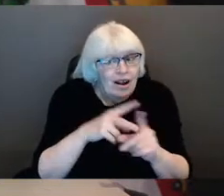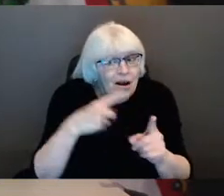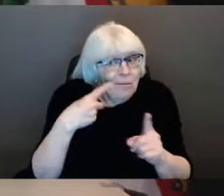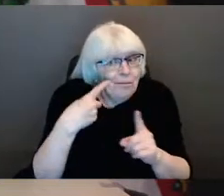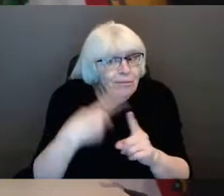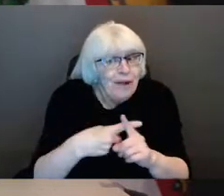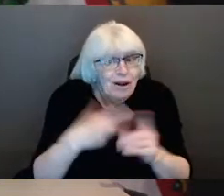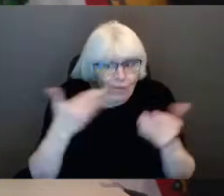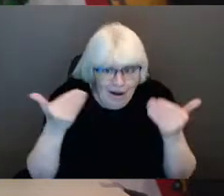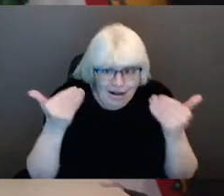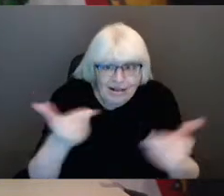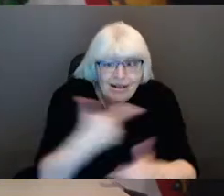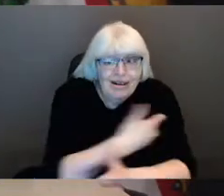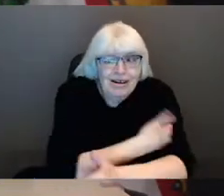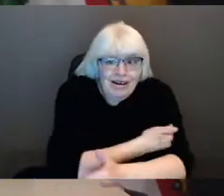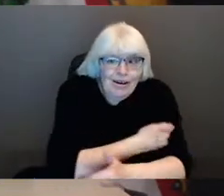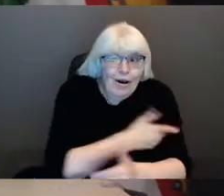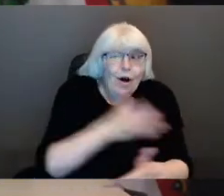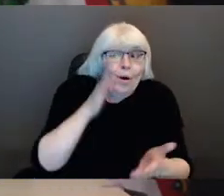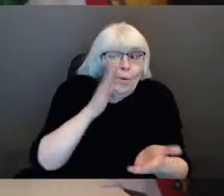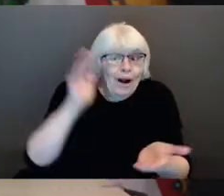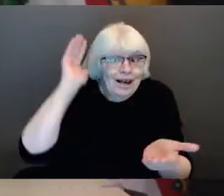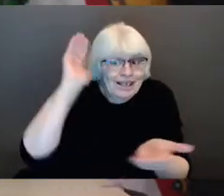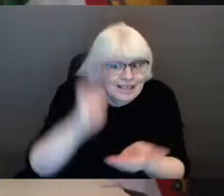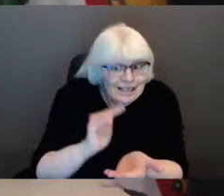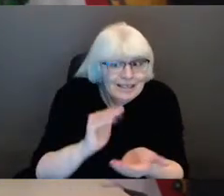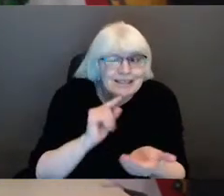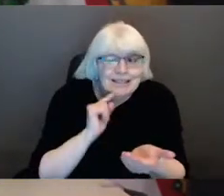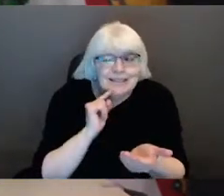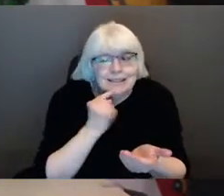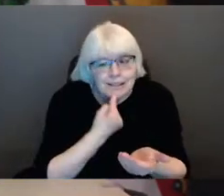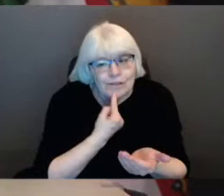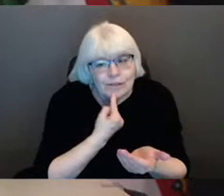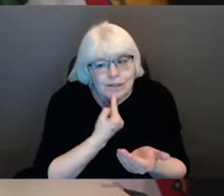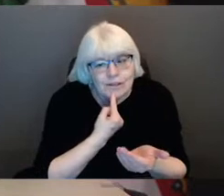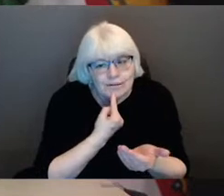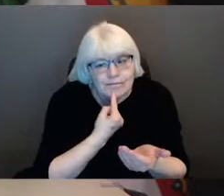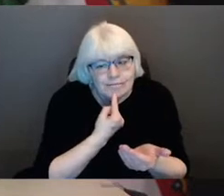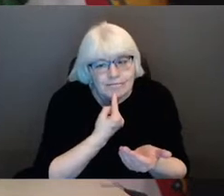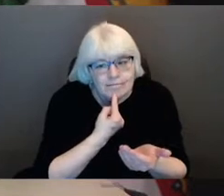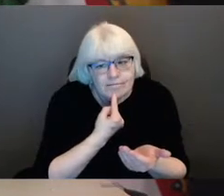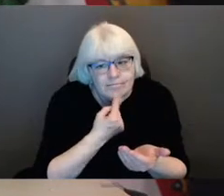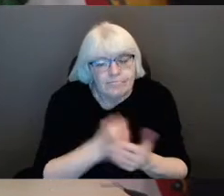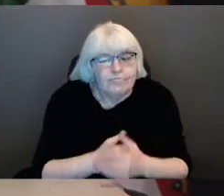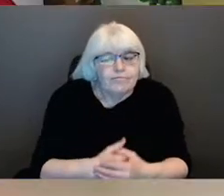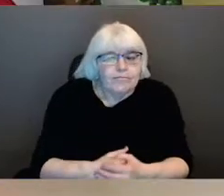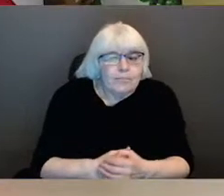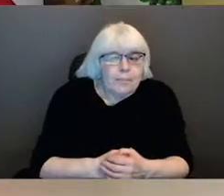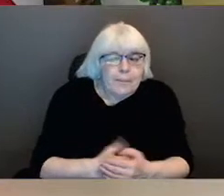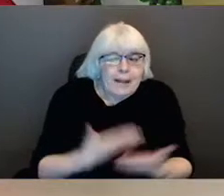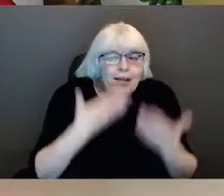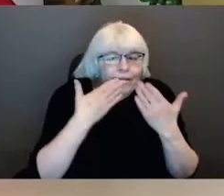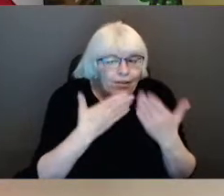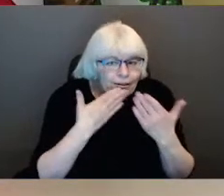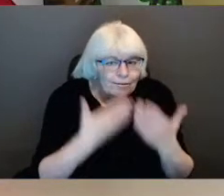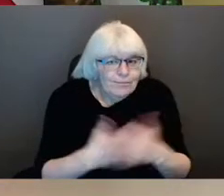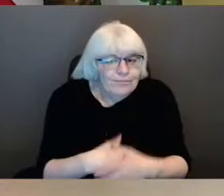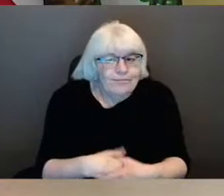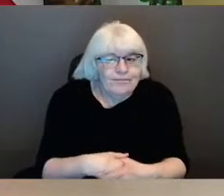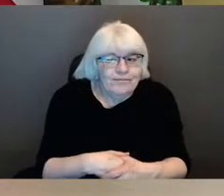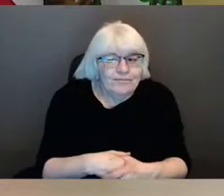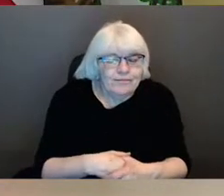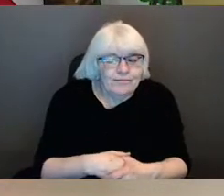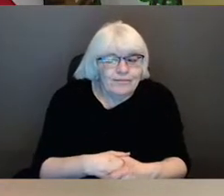COVID is through vaccinations, that those numbers will continue to grow. Okay, thank you very much. I have a couple questions